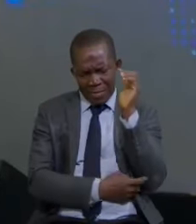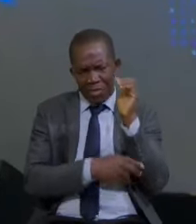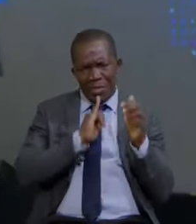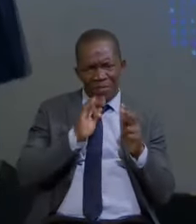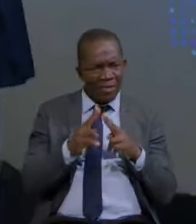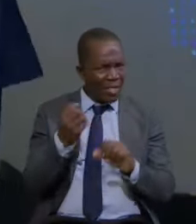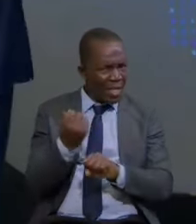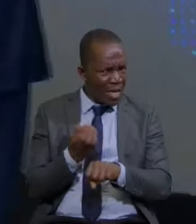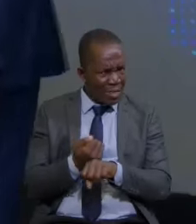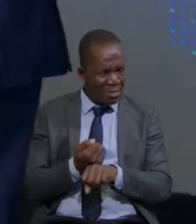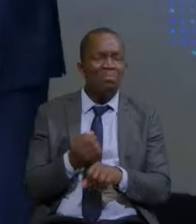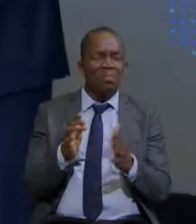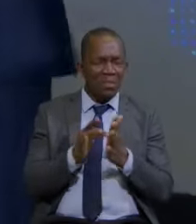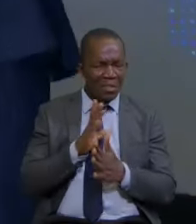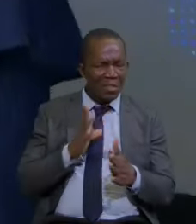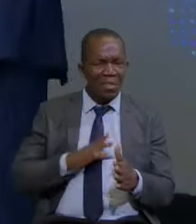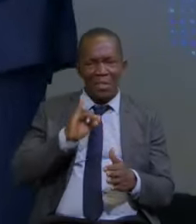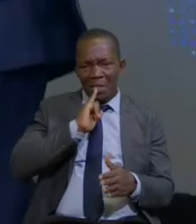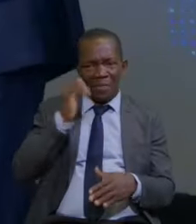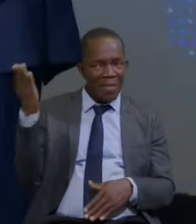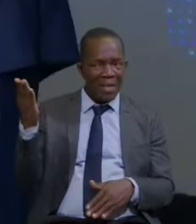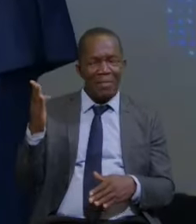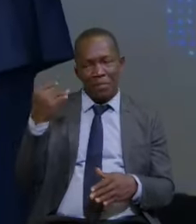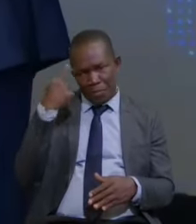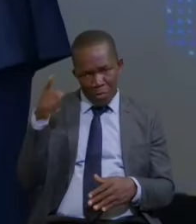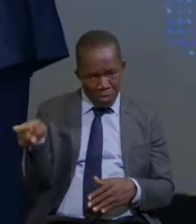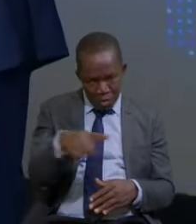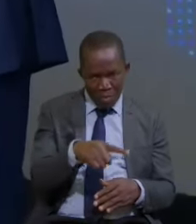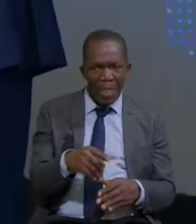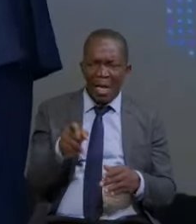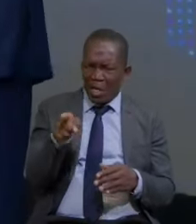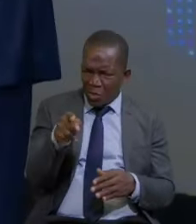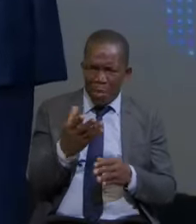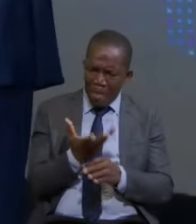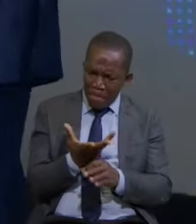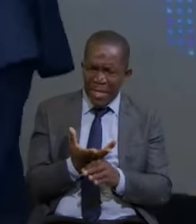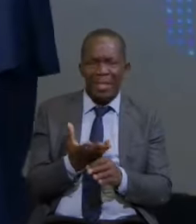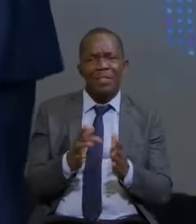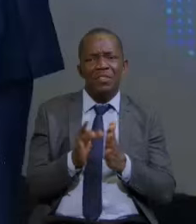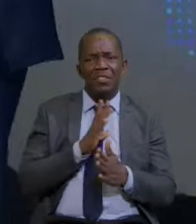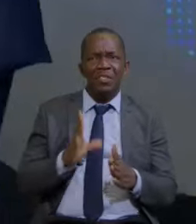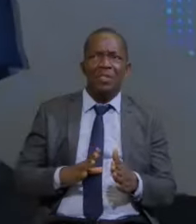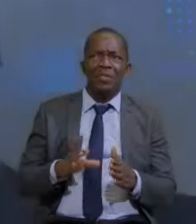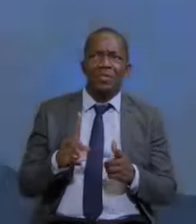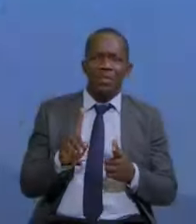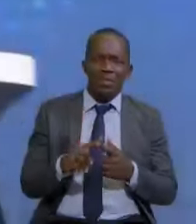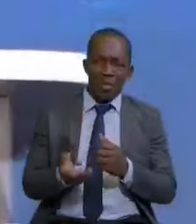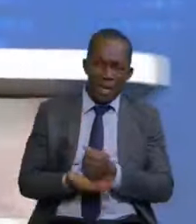you appeal to Christ because he is able to